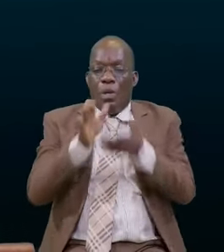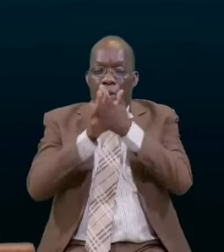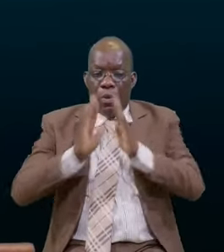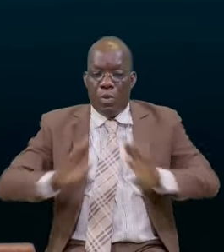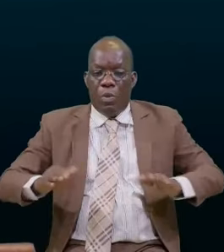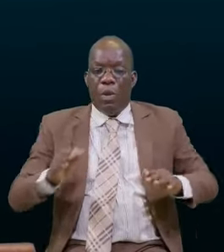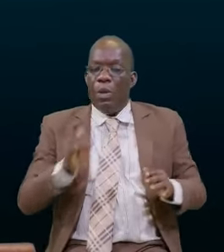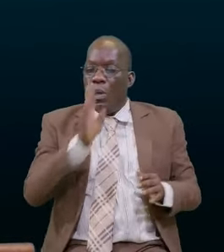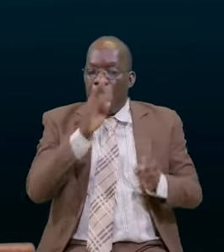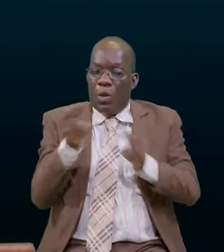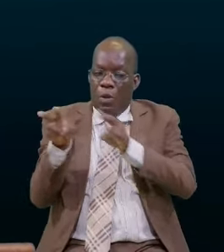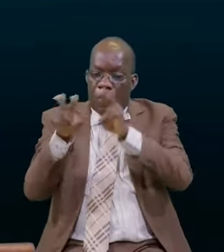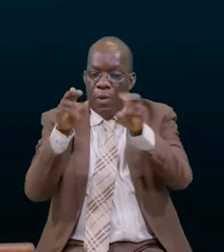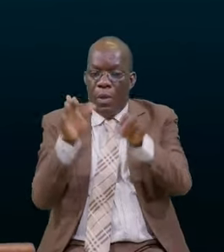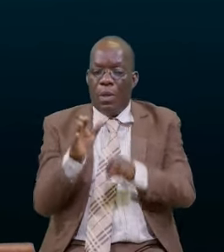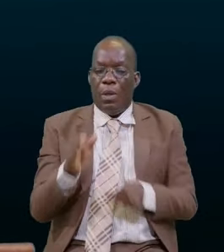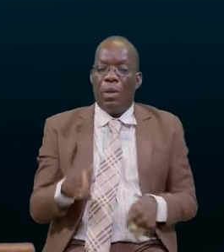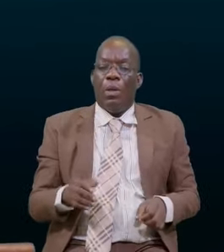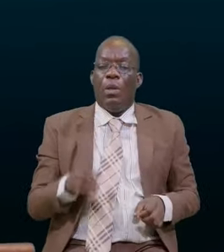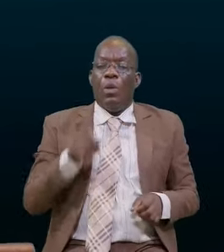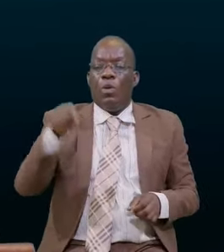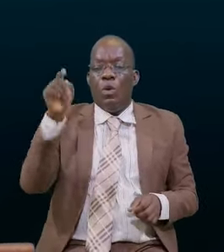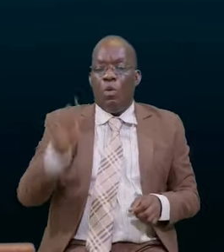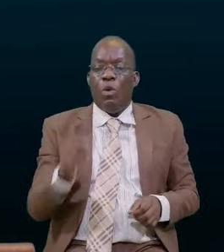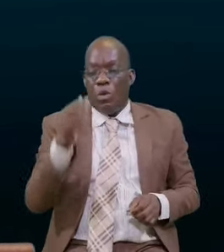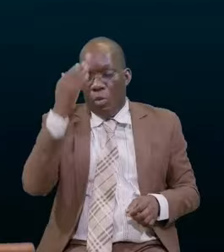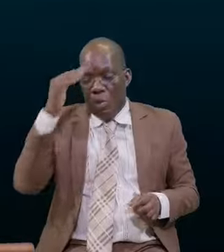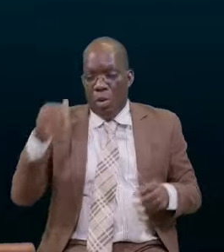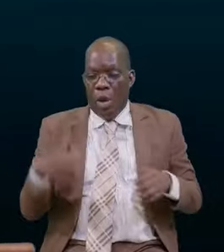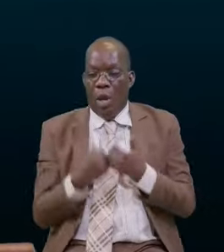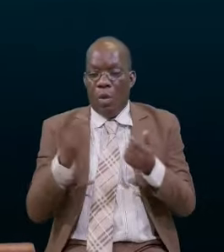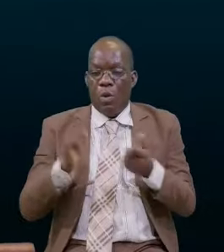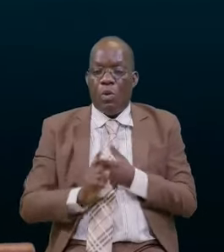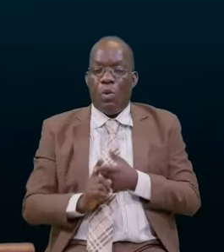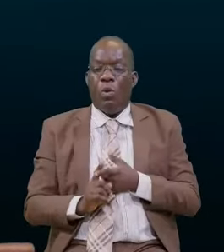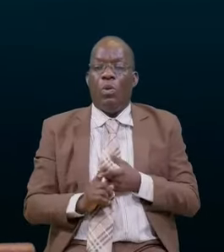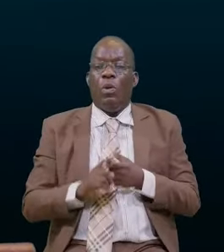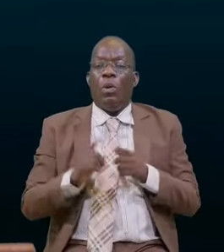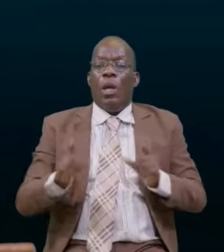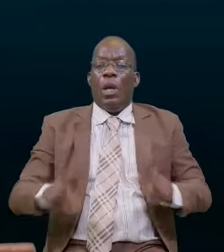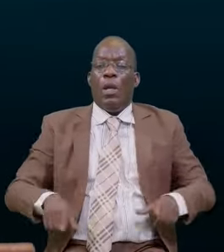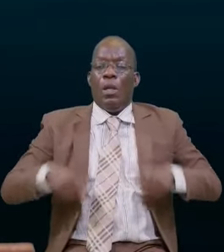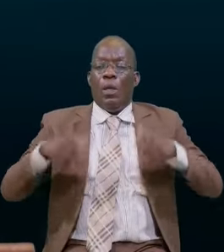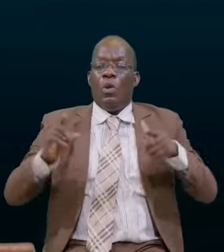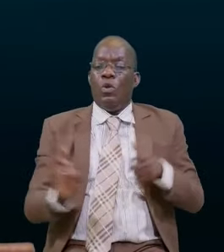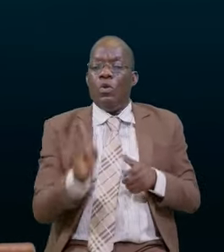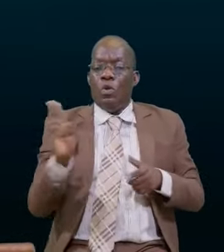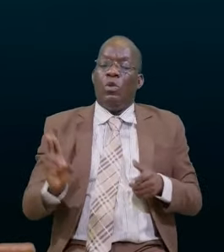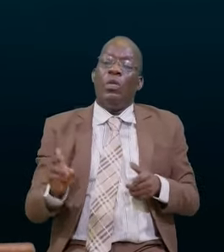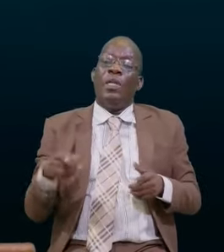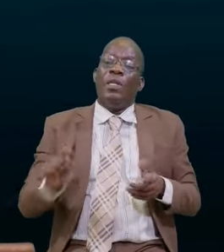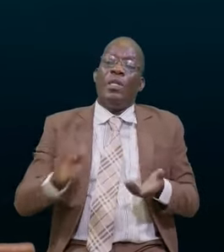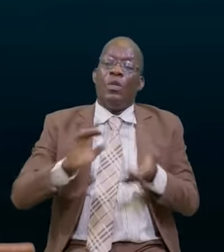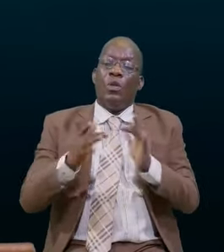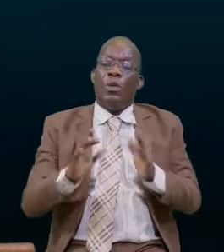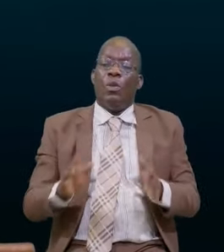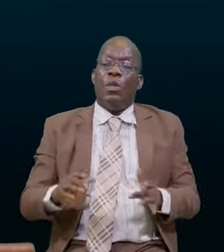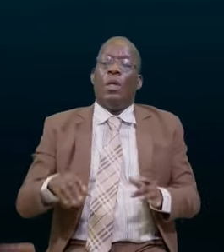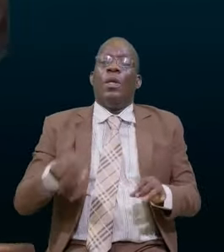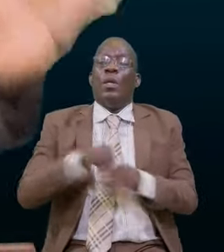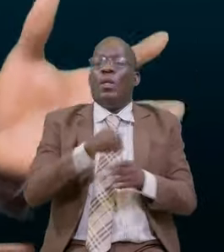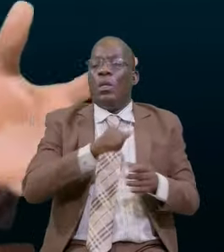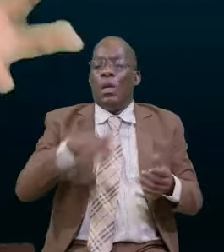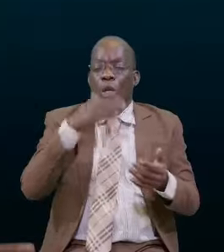especially you must know how to make the profitable and cautious use of social media be vigilant how you look